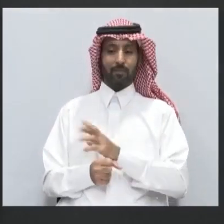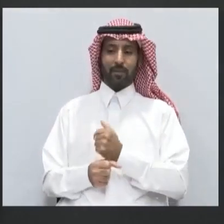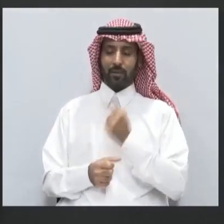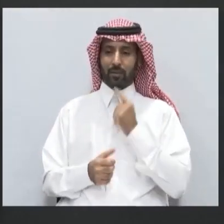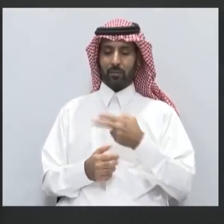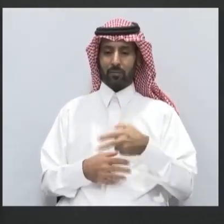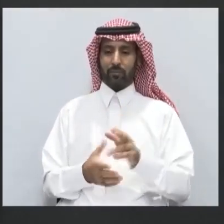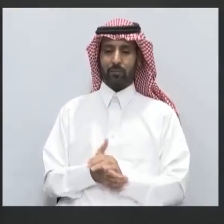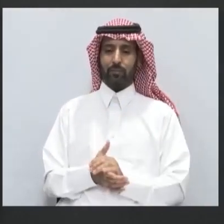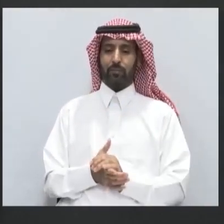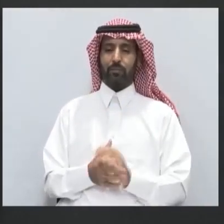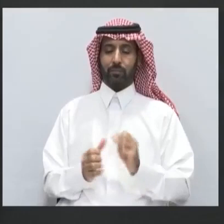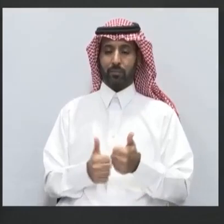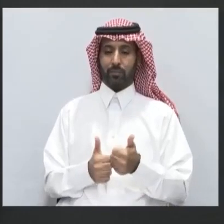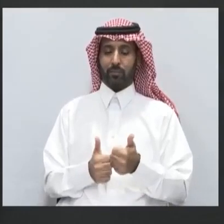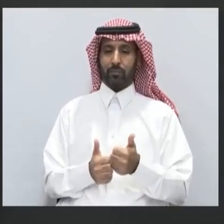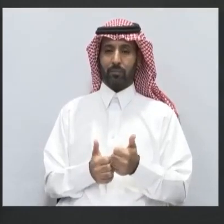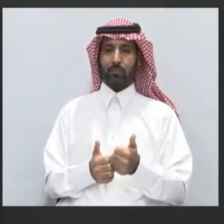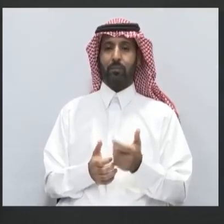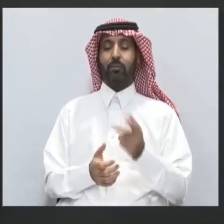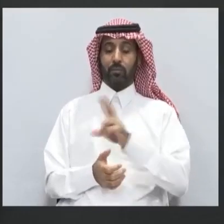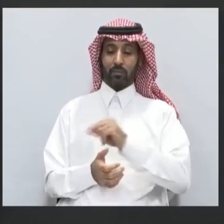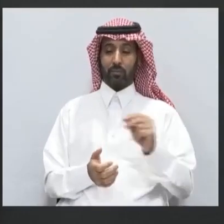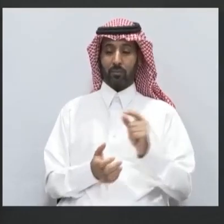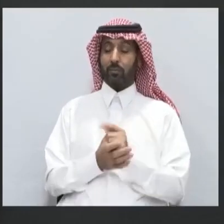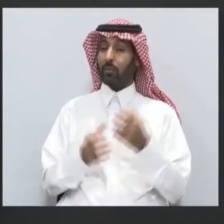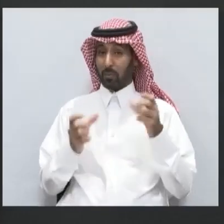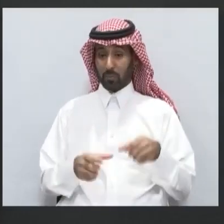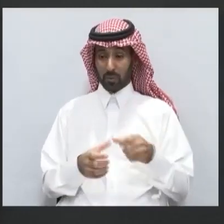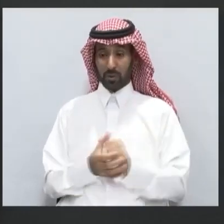the impatient inmate. Of course, inmate is the same as prisoner.